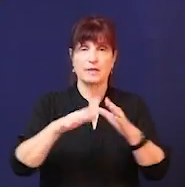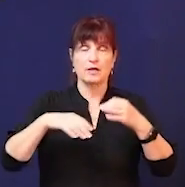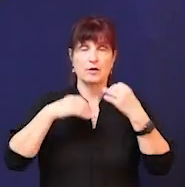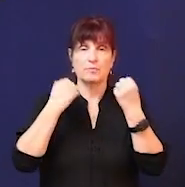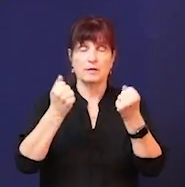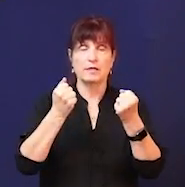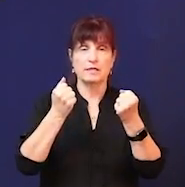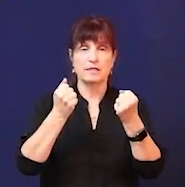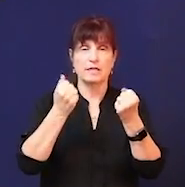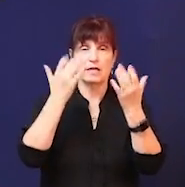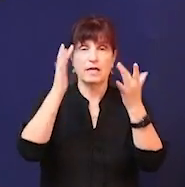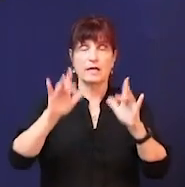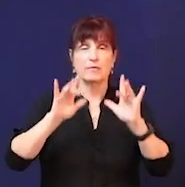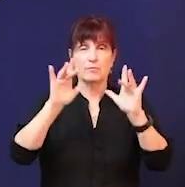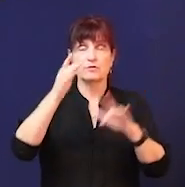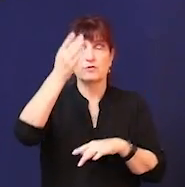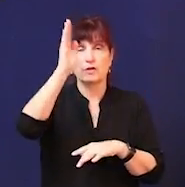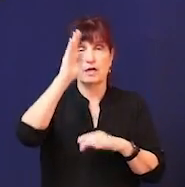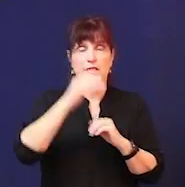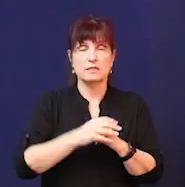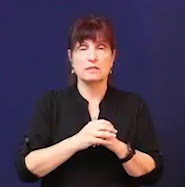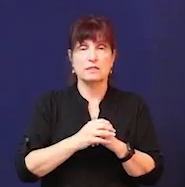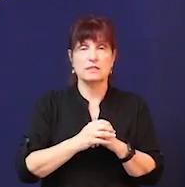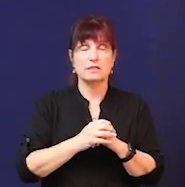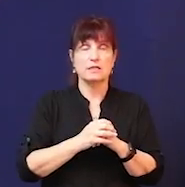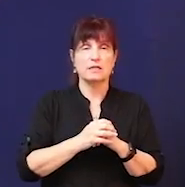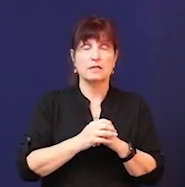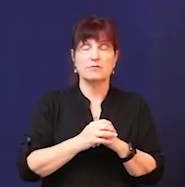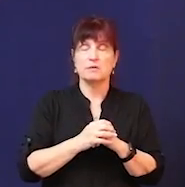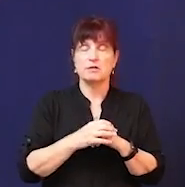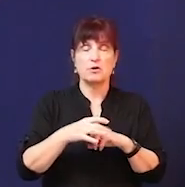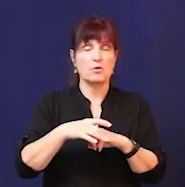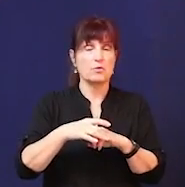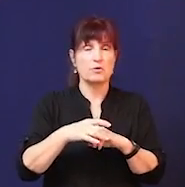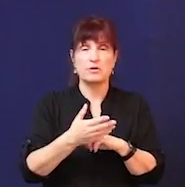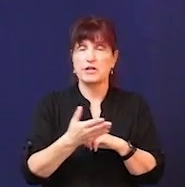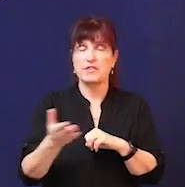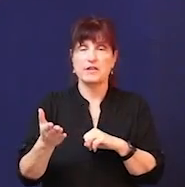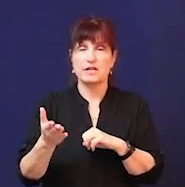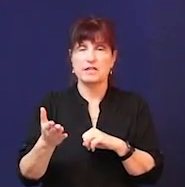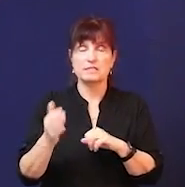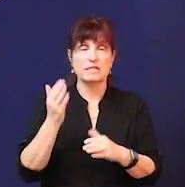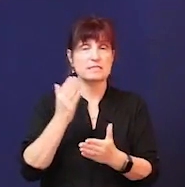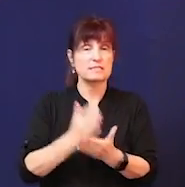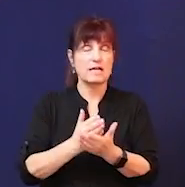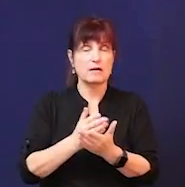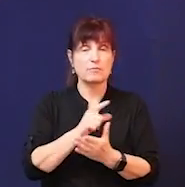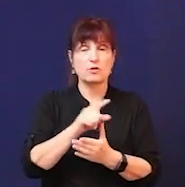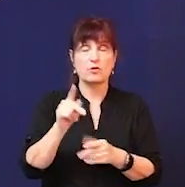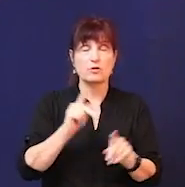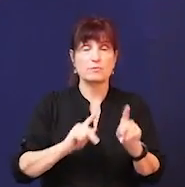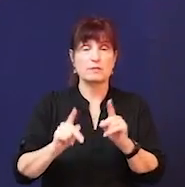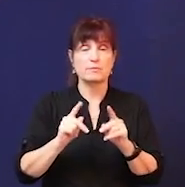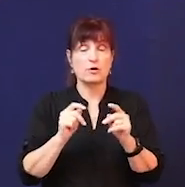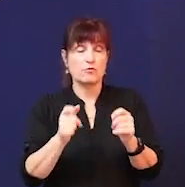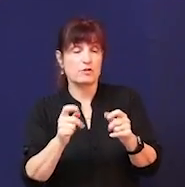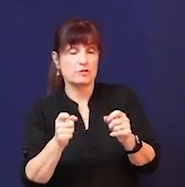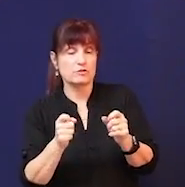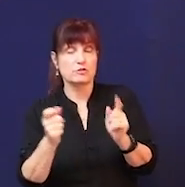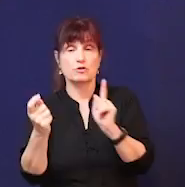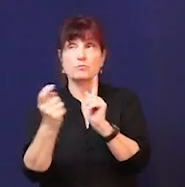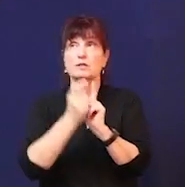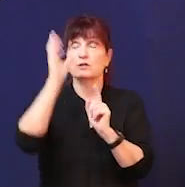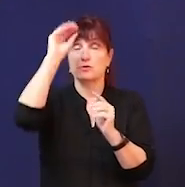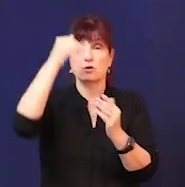Almighty and merciful God, may no earthly undertaking hinder those who set out in haste to meet your